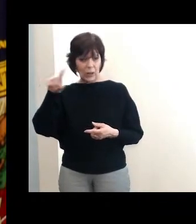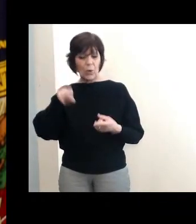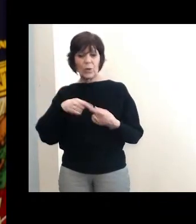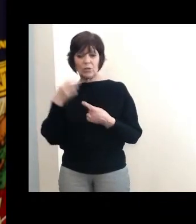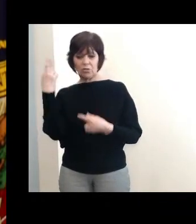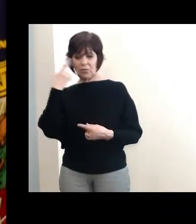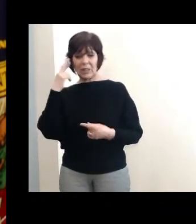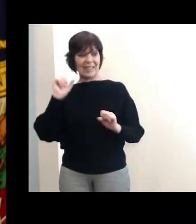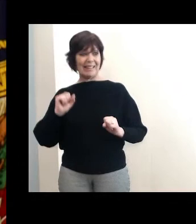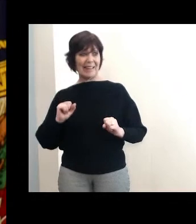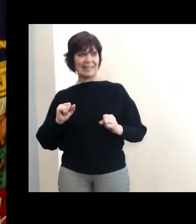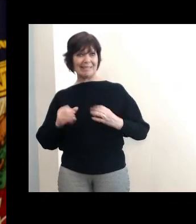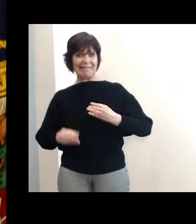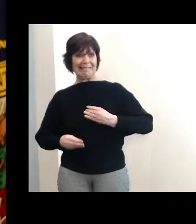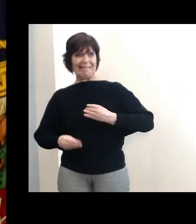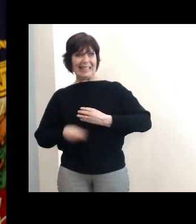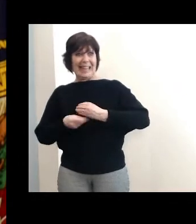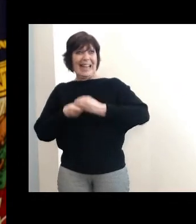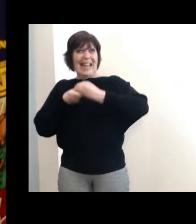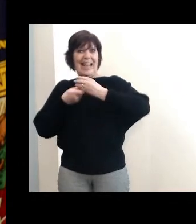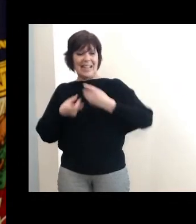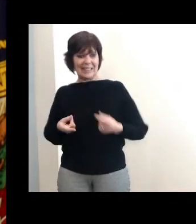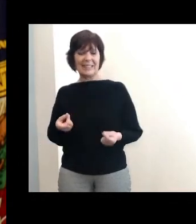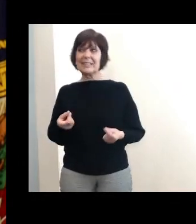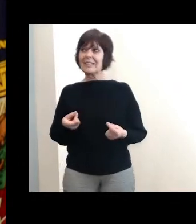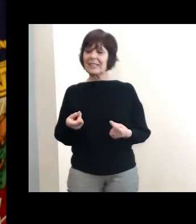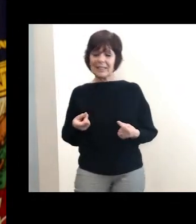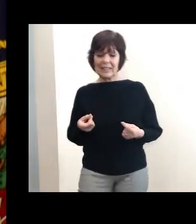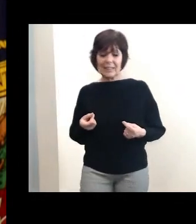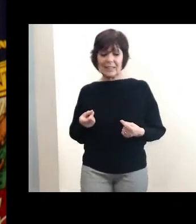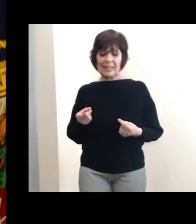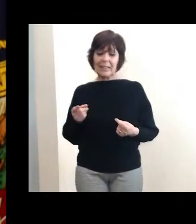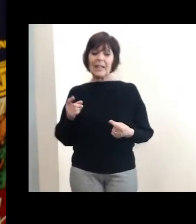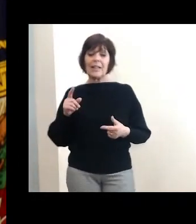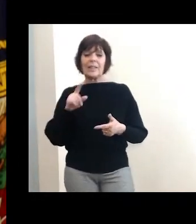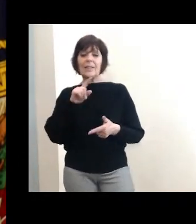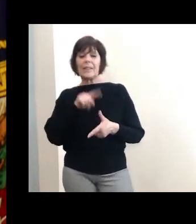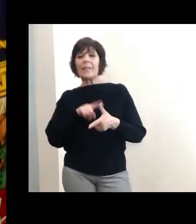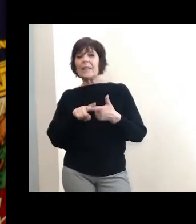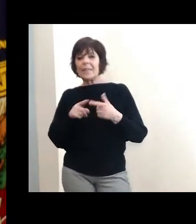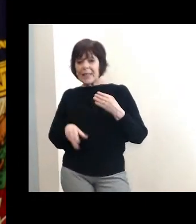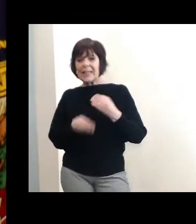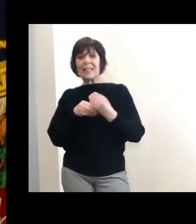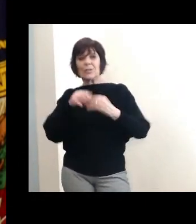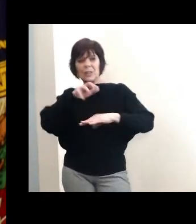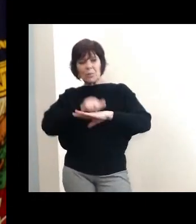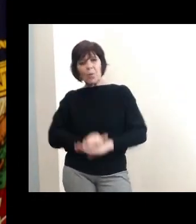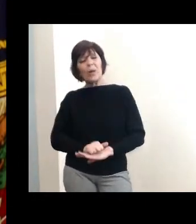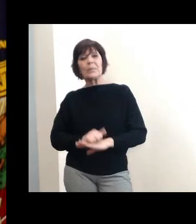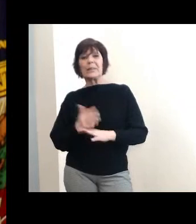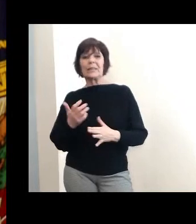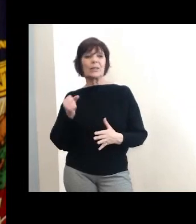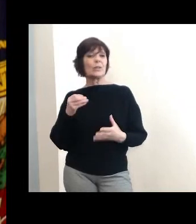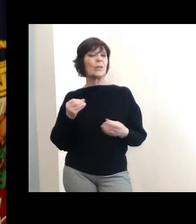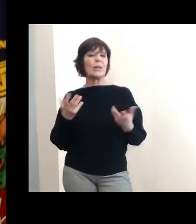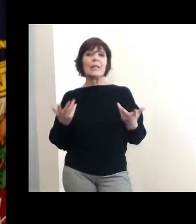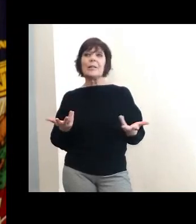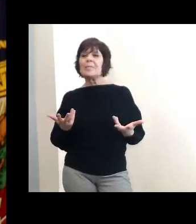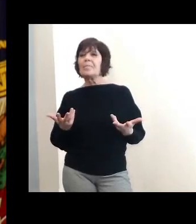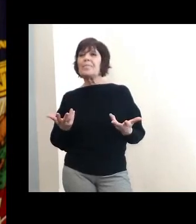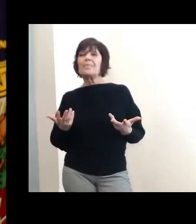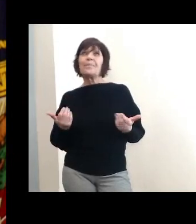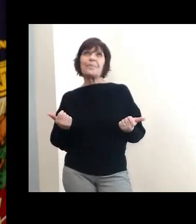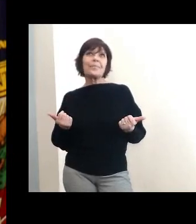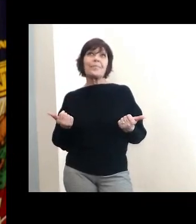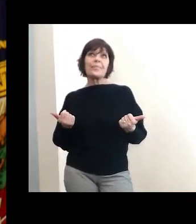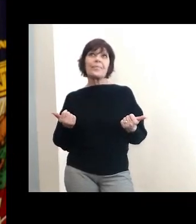realized they could up the number of doses on a weekly basis, they increased the number of appointments. So more appointments became available